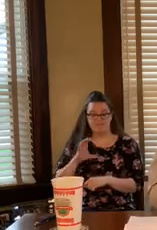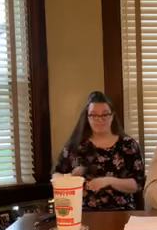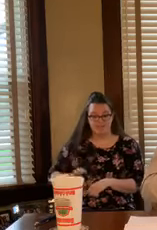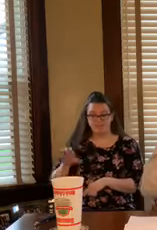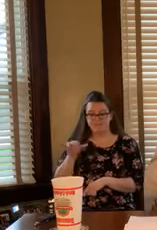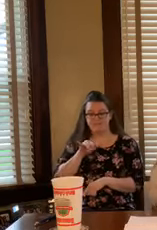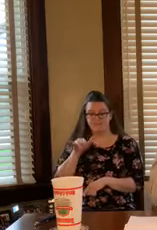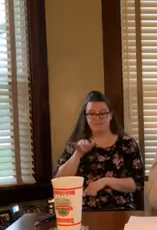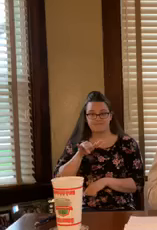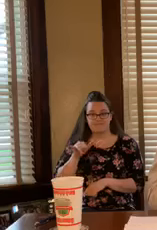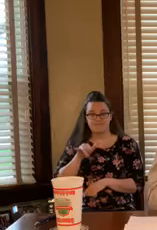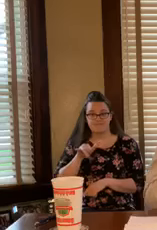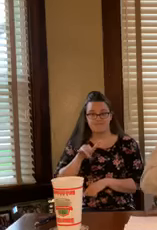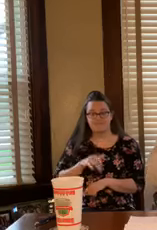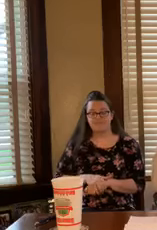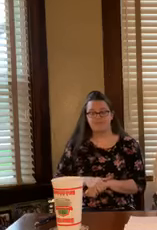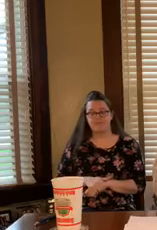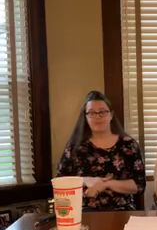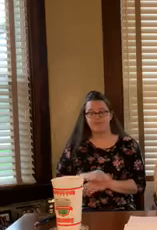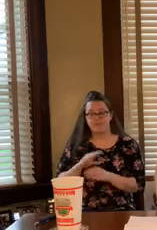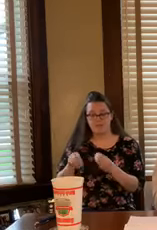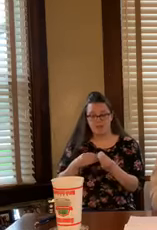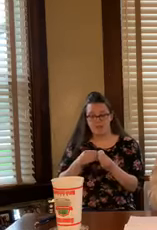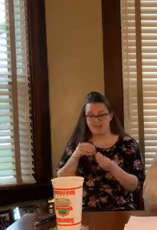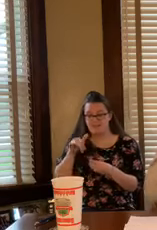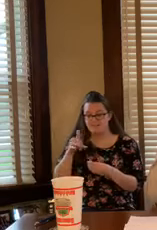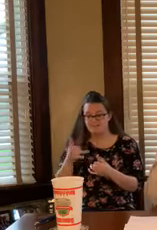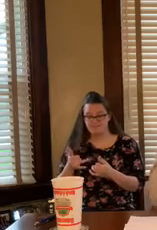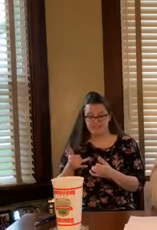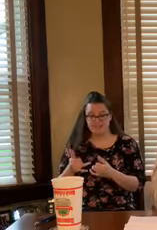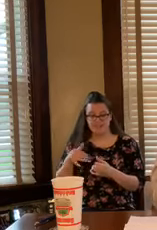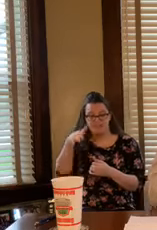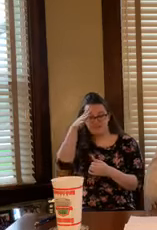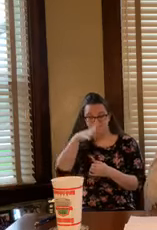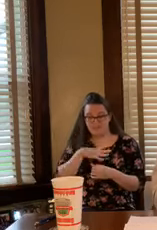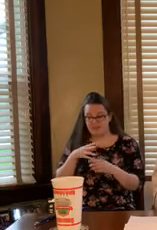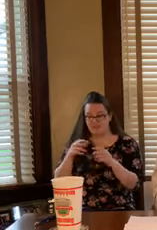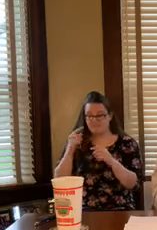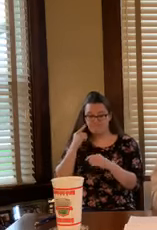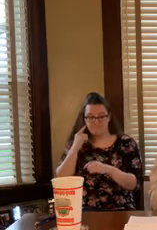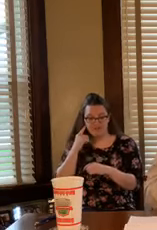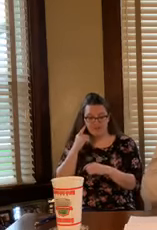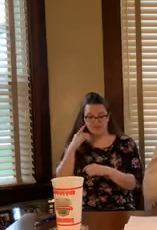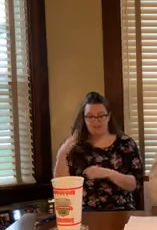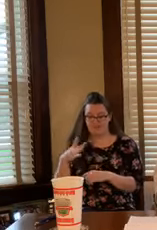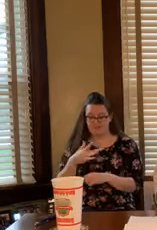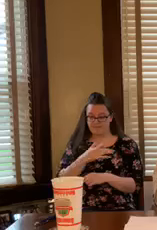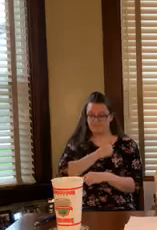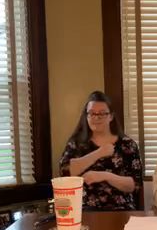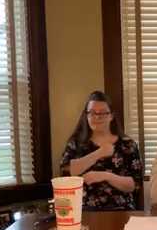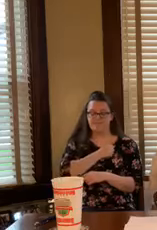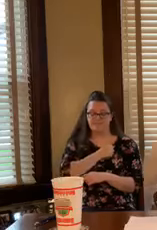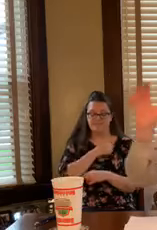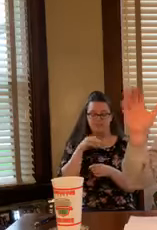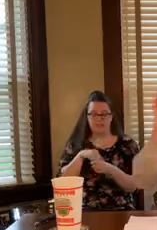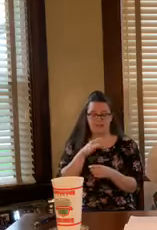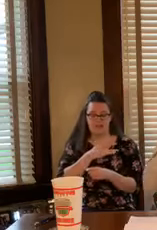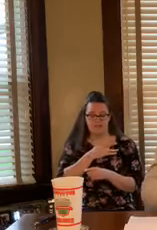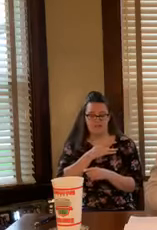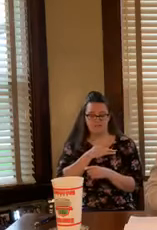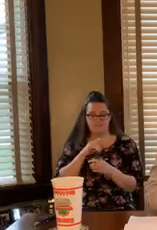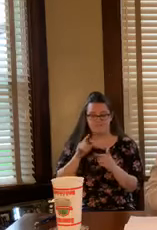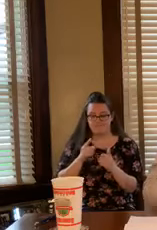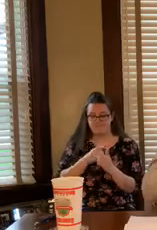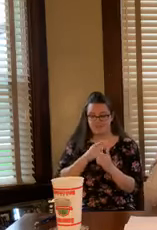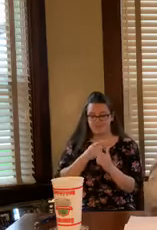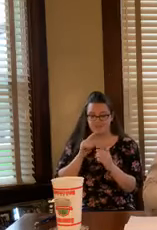next verse says that when they heard this, these men heard this, they were immediately pricked in their hearts. And the first thing that I ever taught in